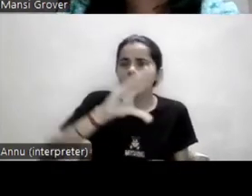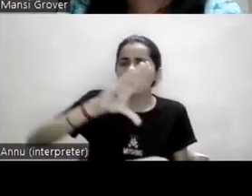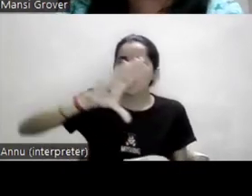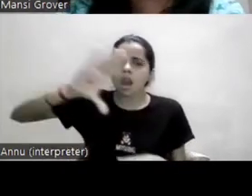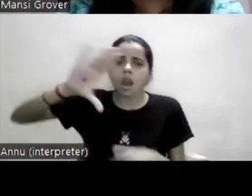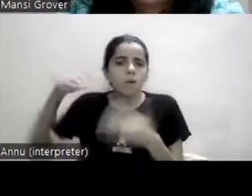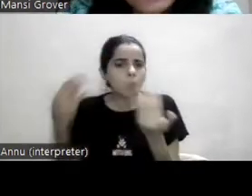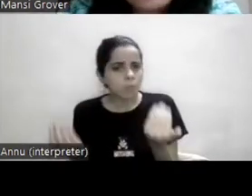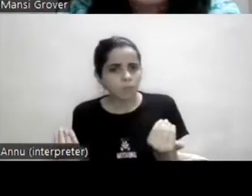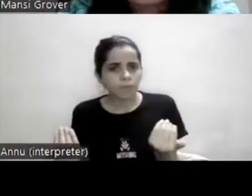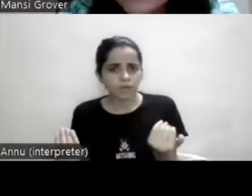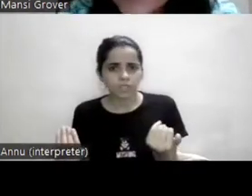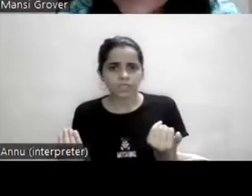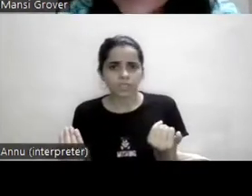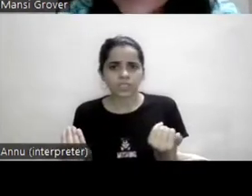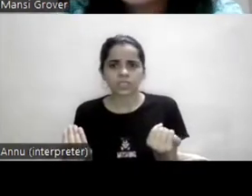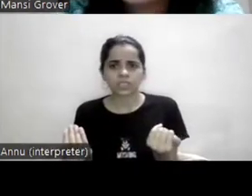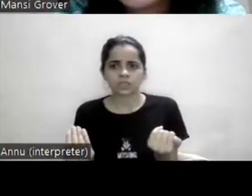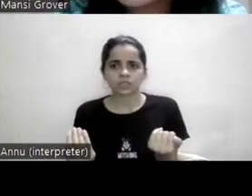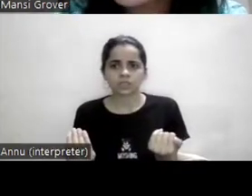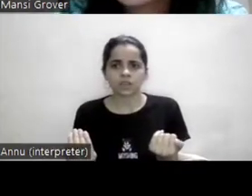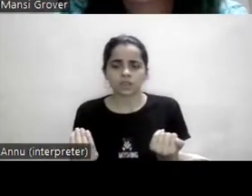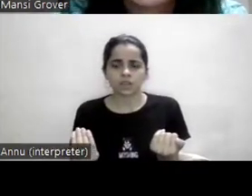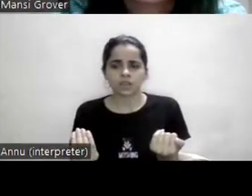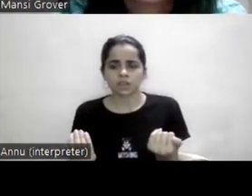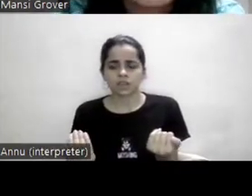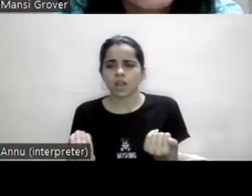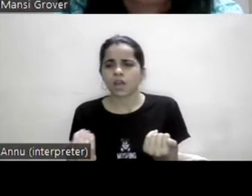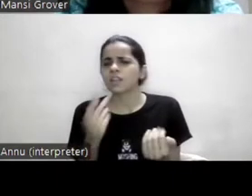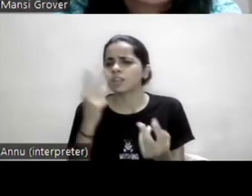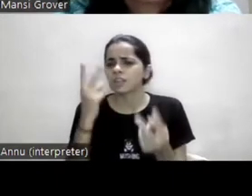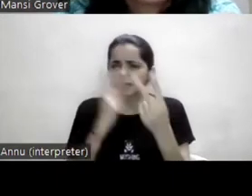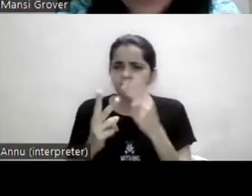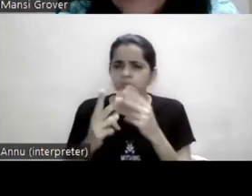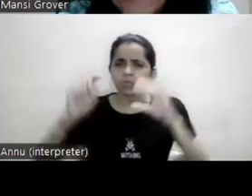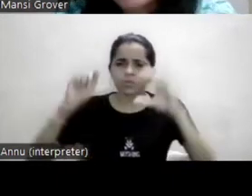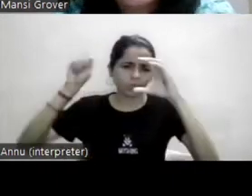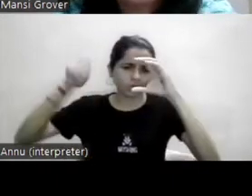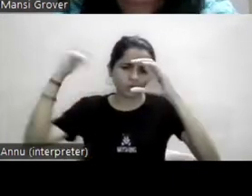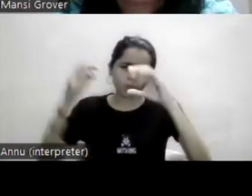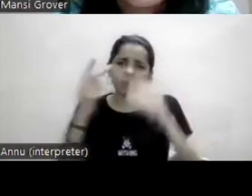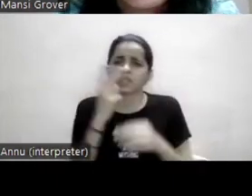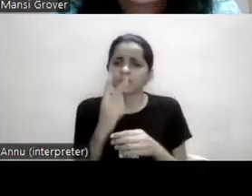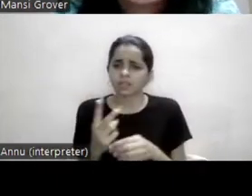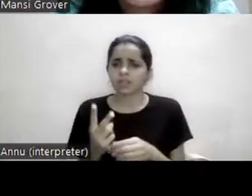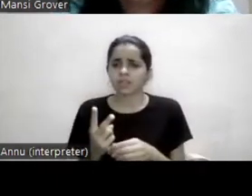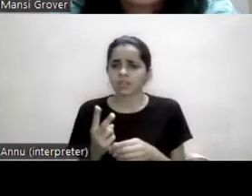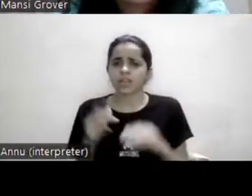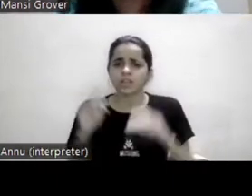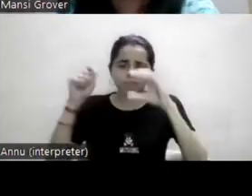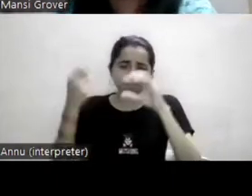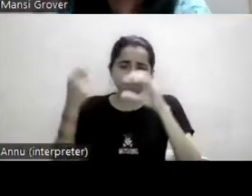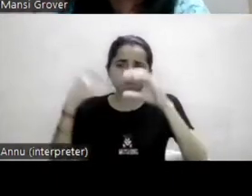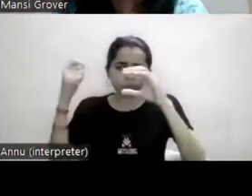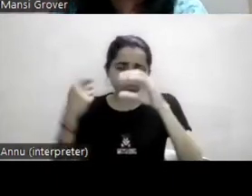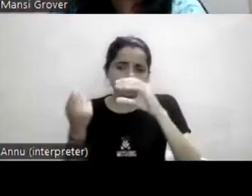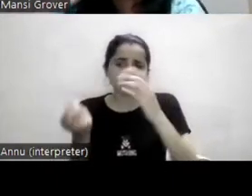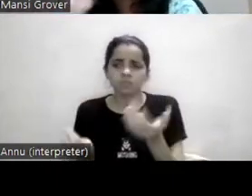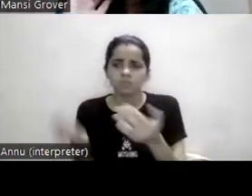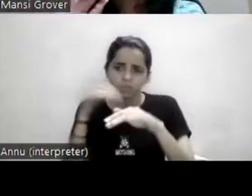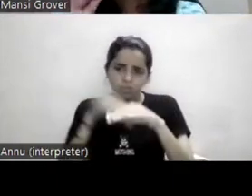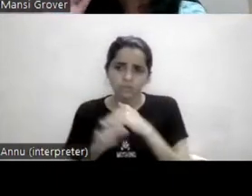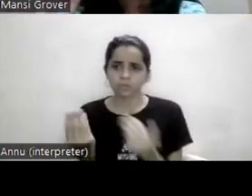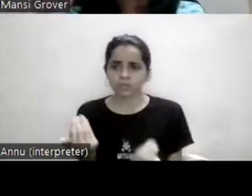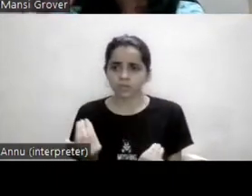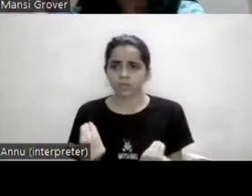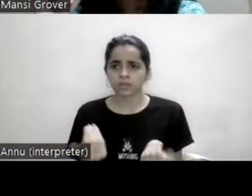huge spectrum, and that kind of things you can see in the films also. And we will come to that. And autism is, you